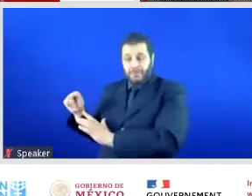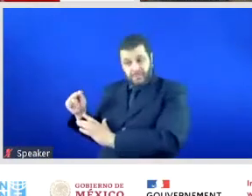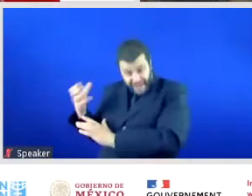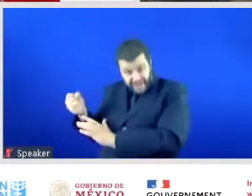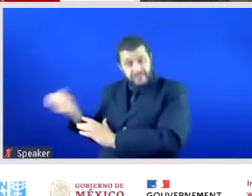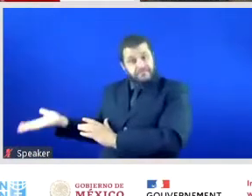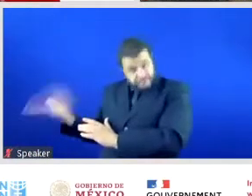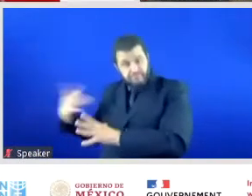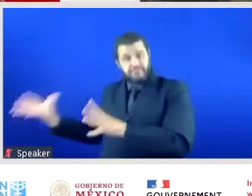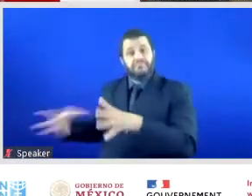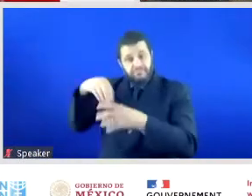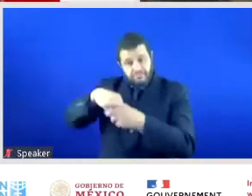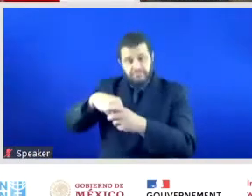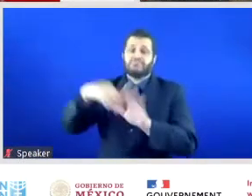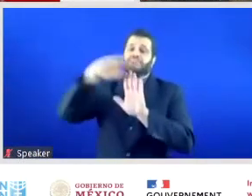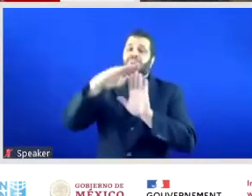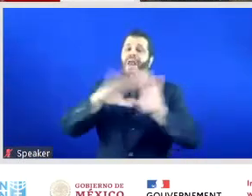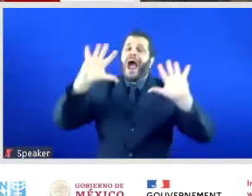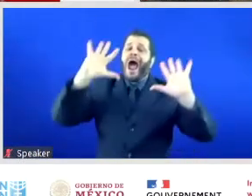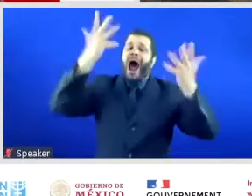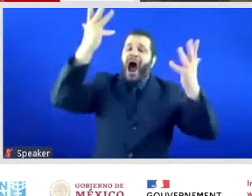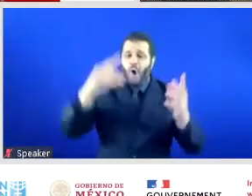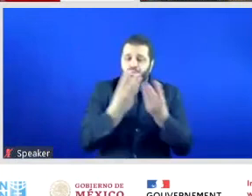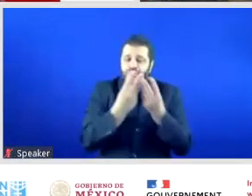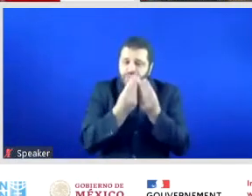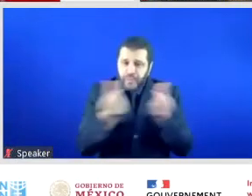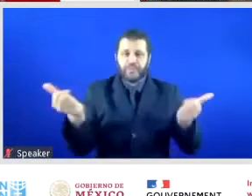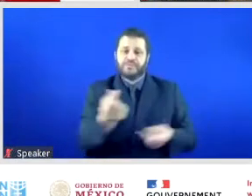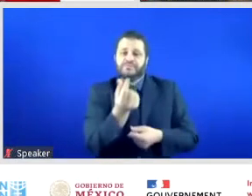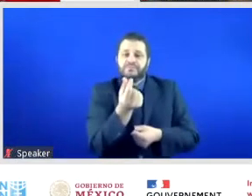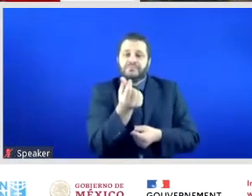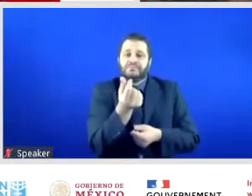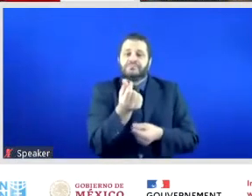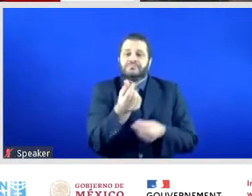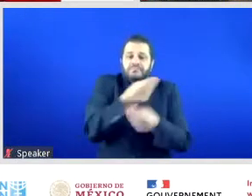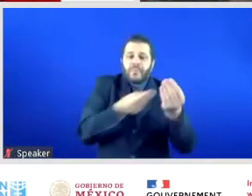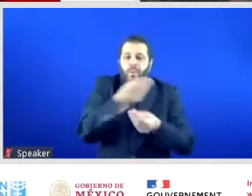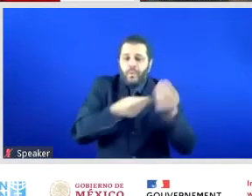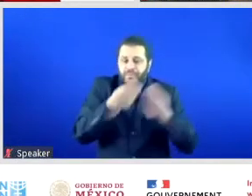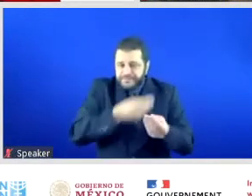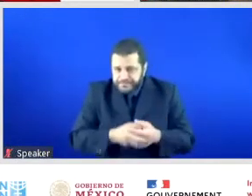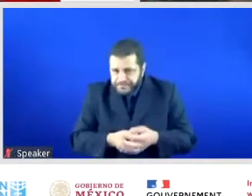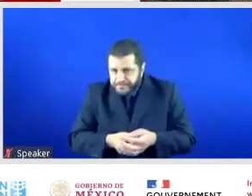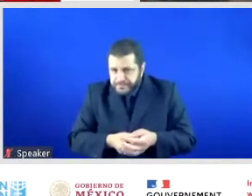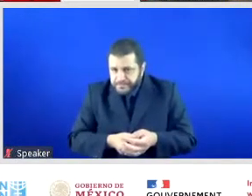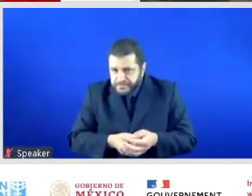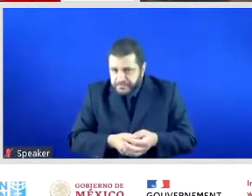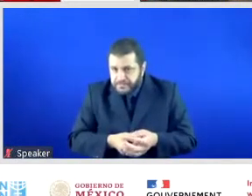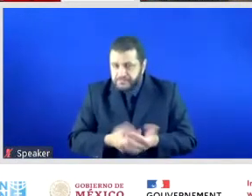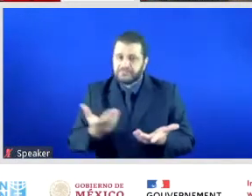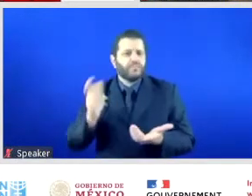that policies that we are having right now, maybe they're perfect on paper, but what really, really